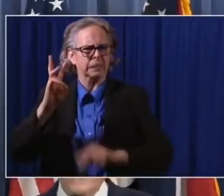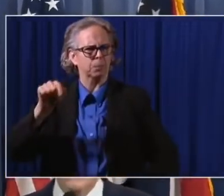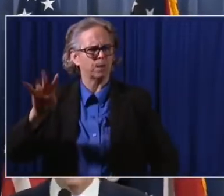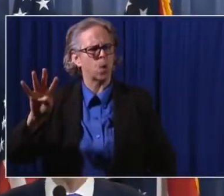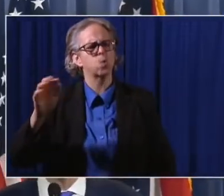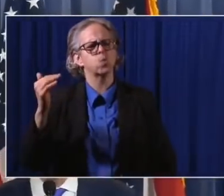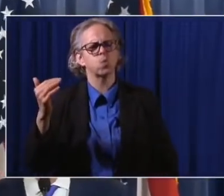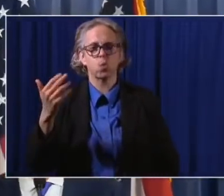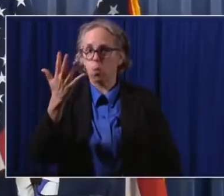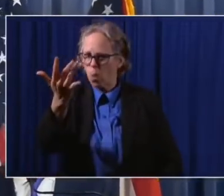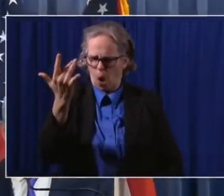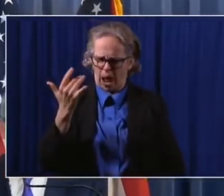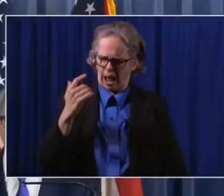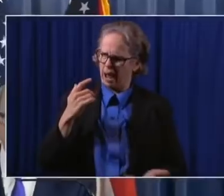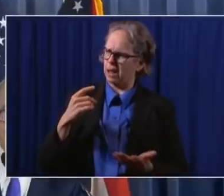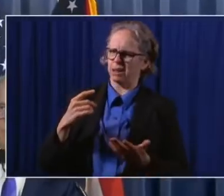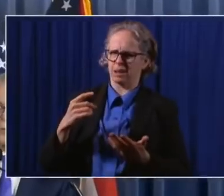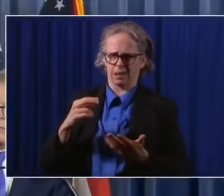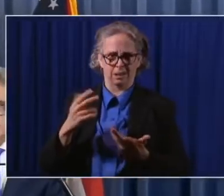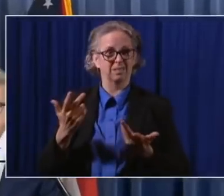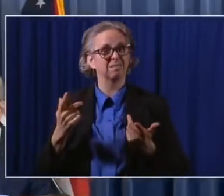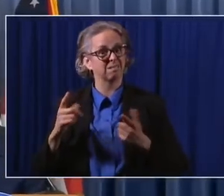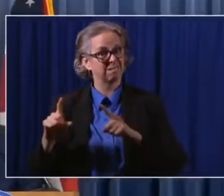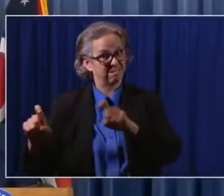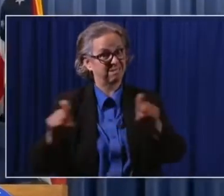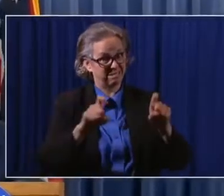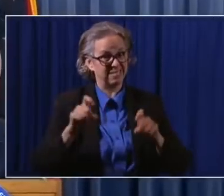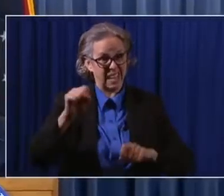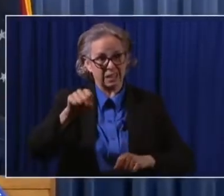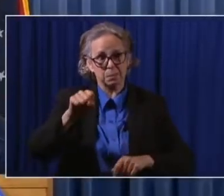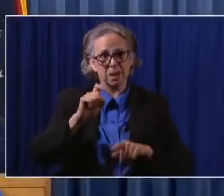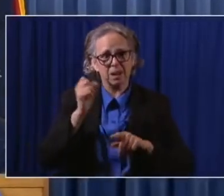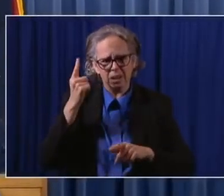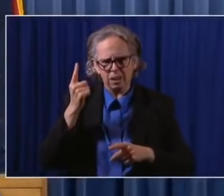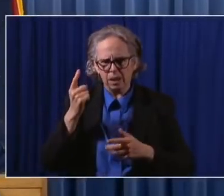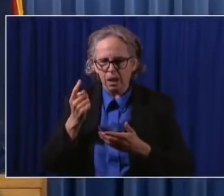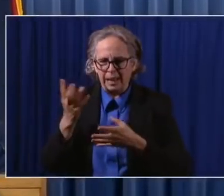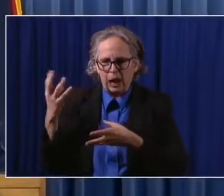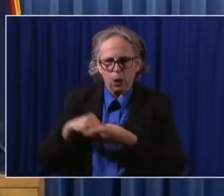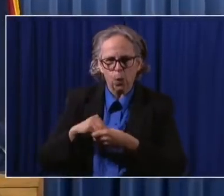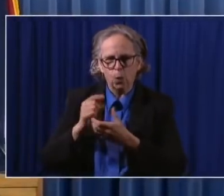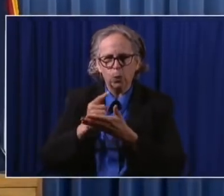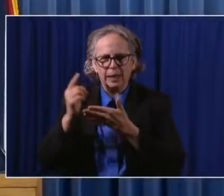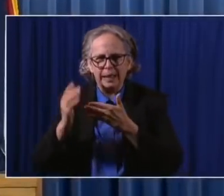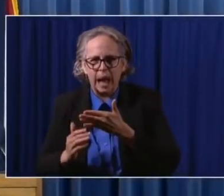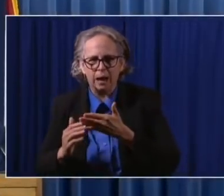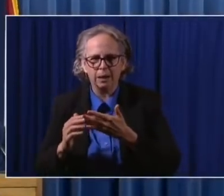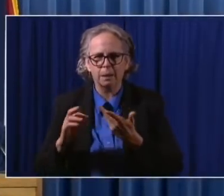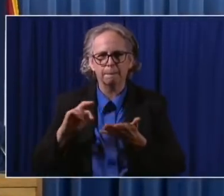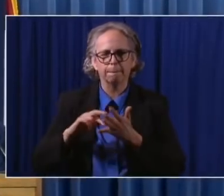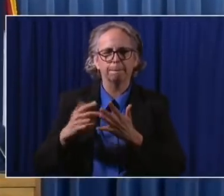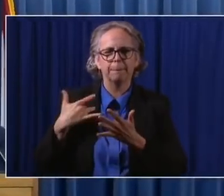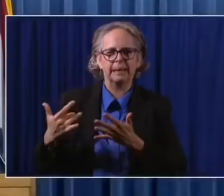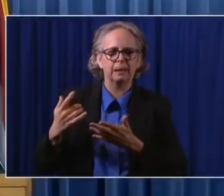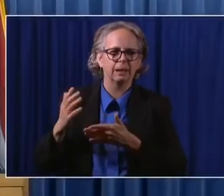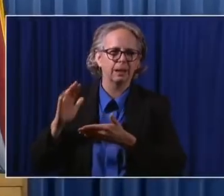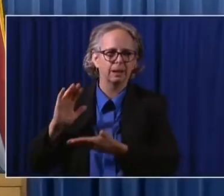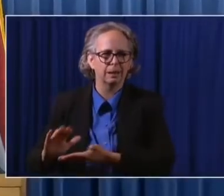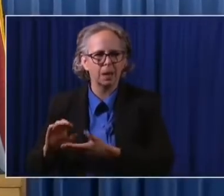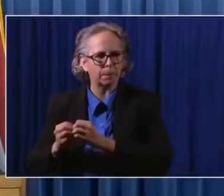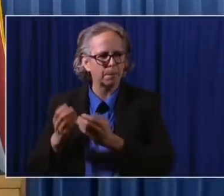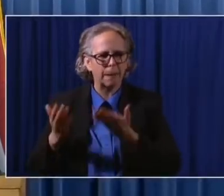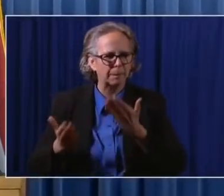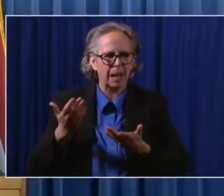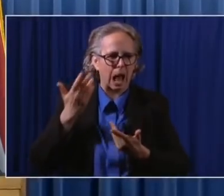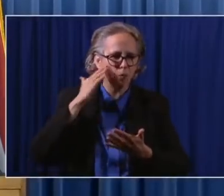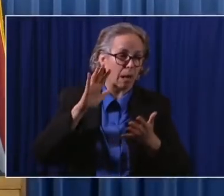on the weekends, the positivity number is just less. And that may be who's getting, obviously it's who's getting tested, where they're